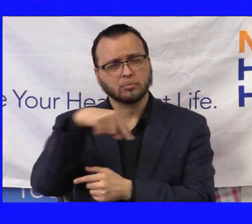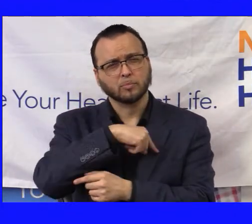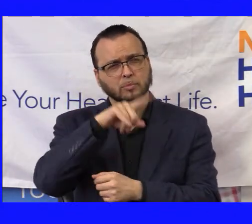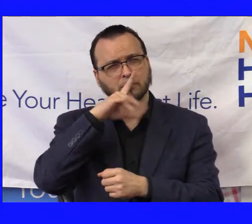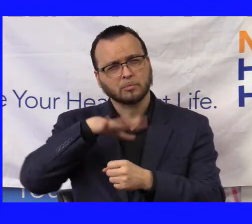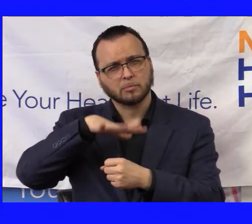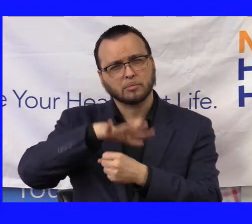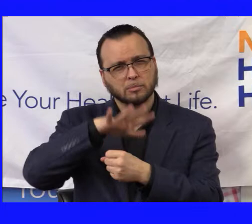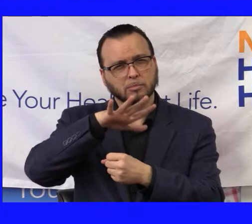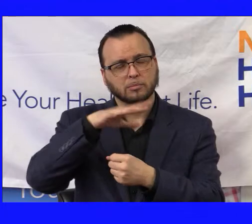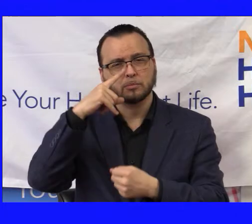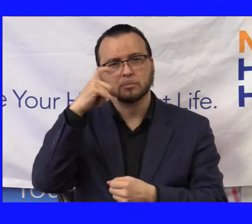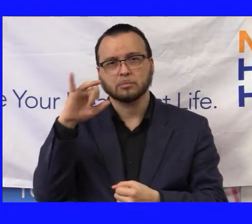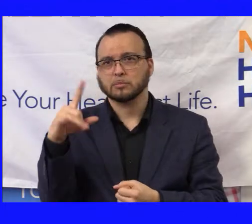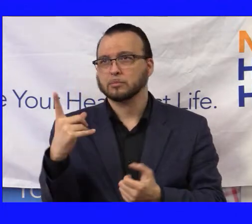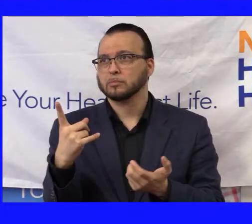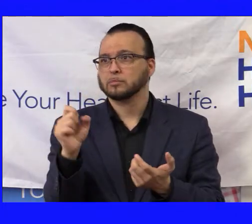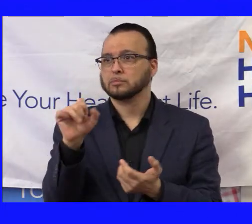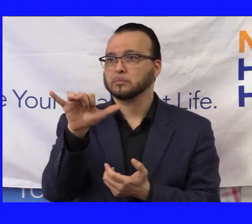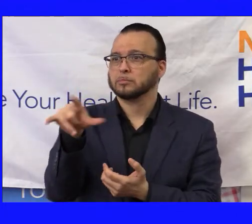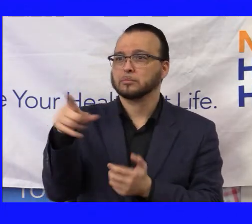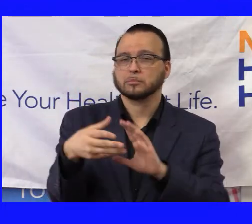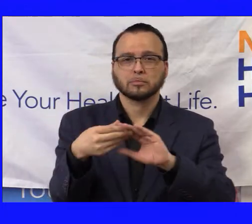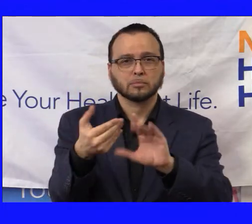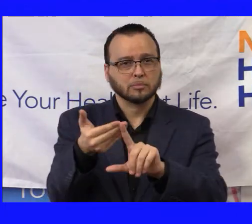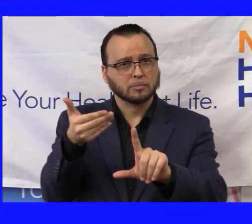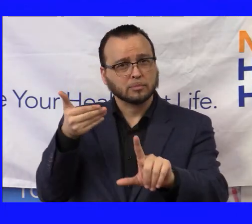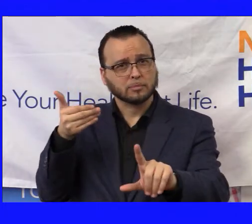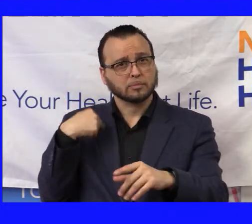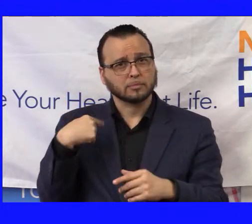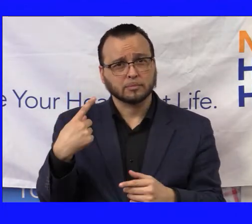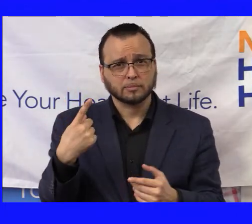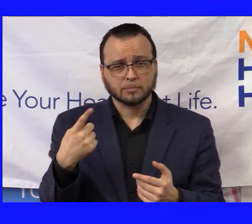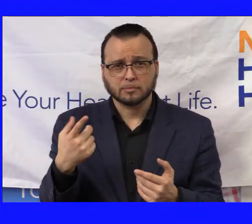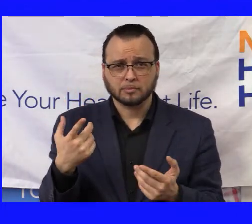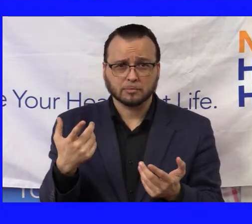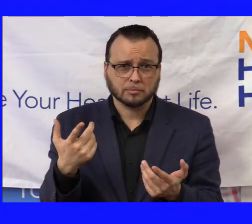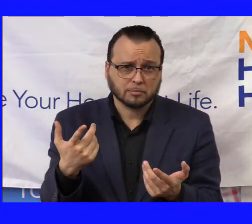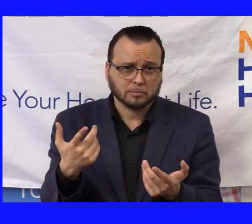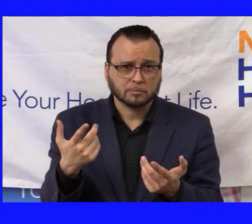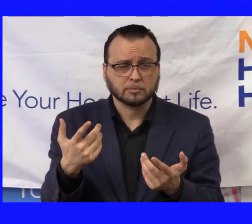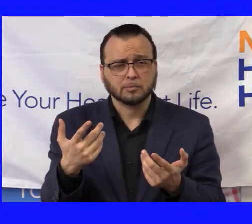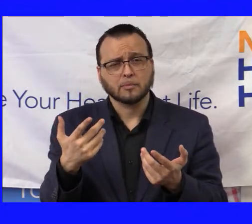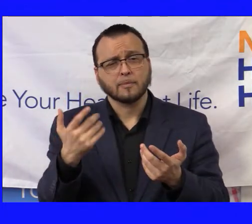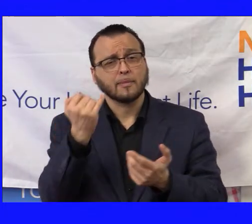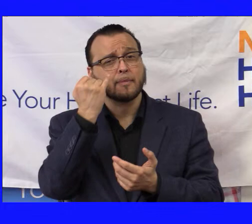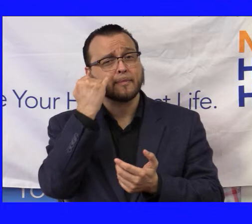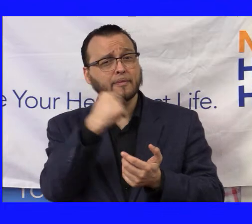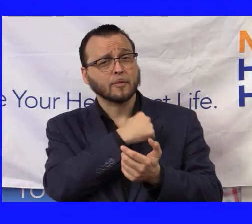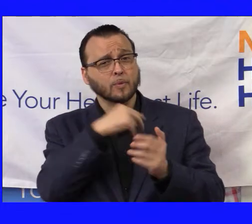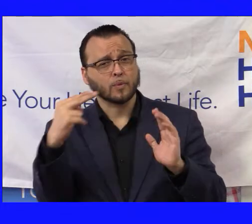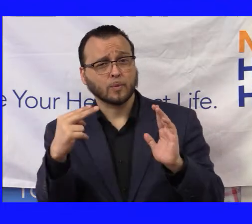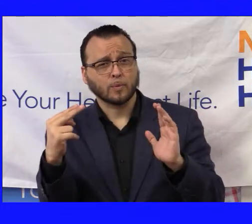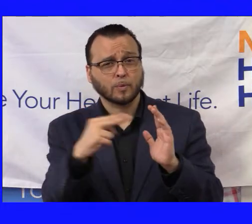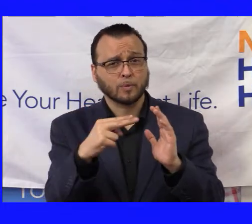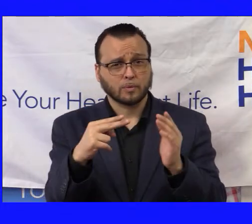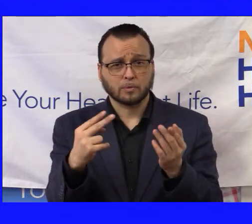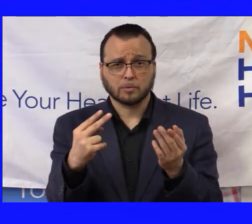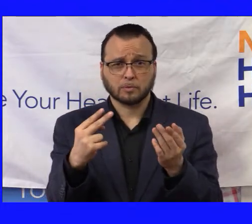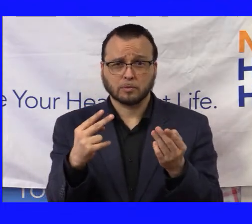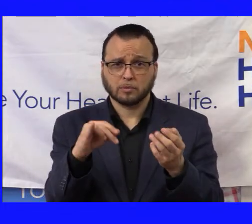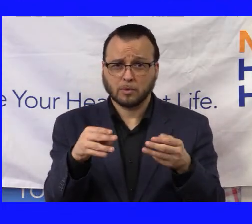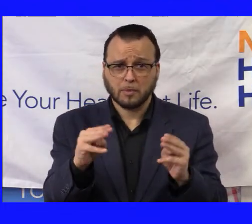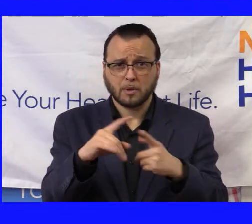because as Sally mentioned before, and as it was echoed, if we look at the best interest renewal